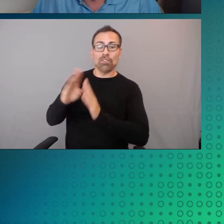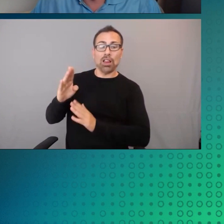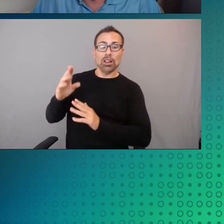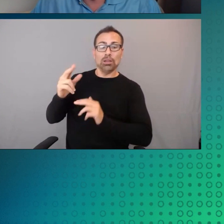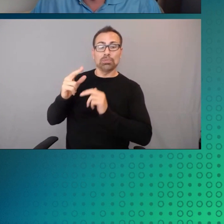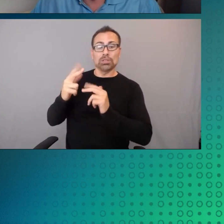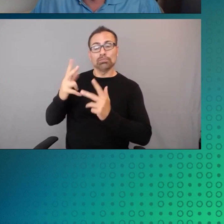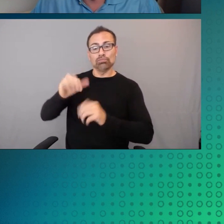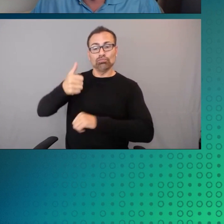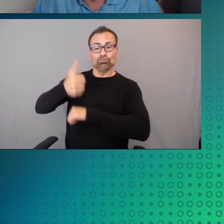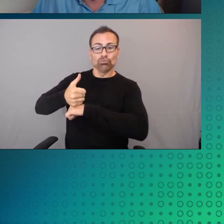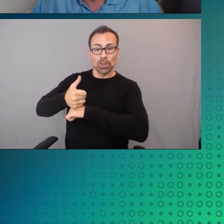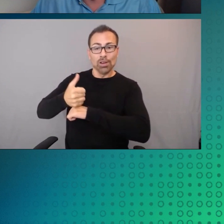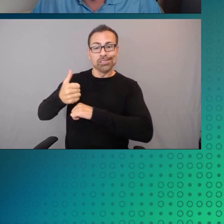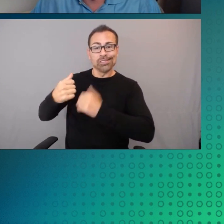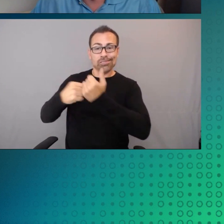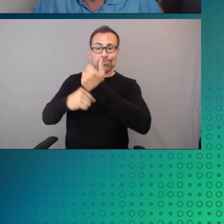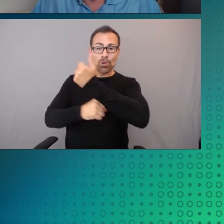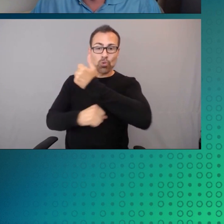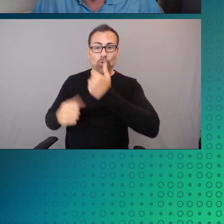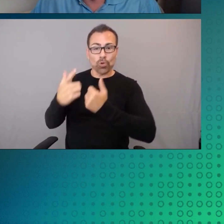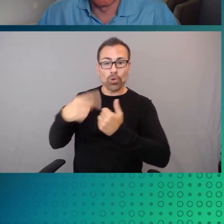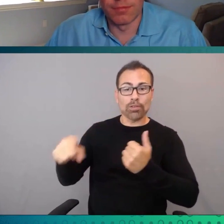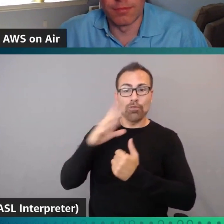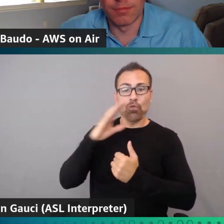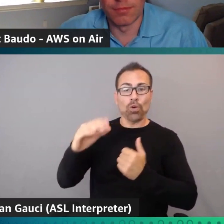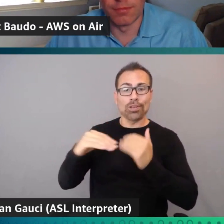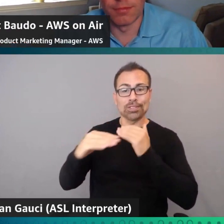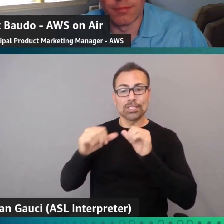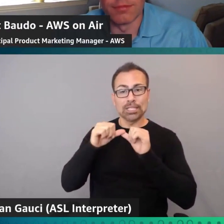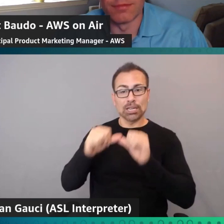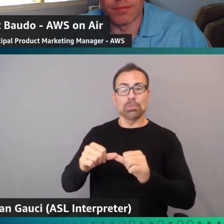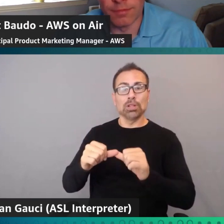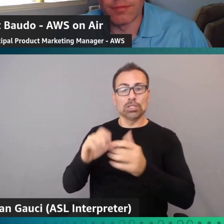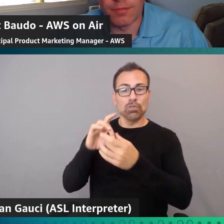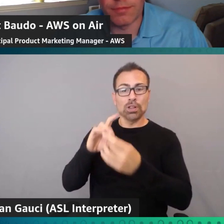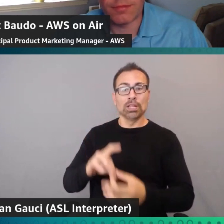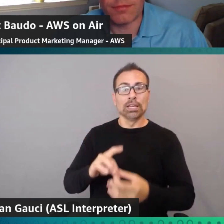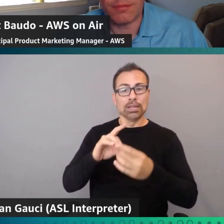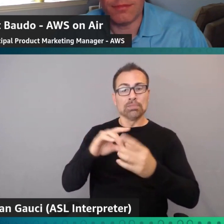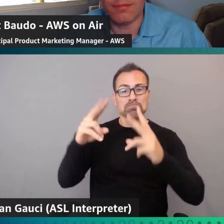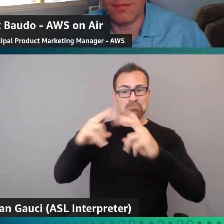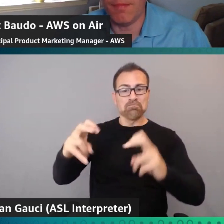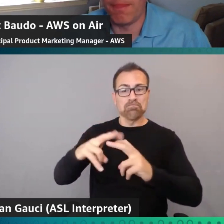for your sustainability-related analysis and use cases.